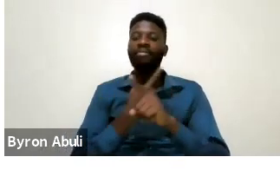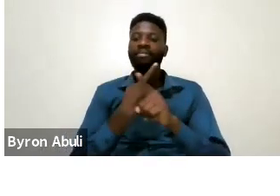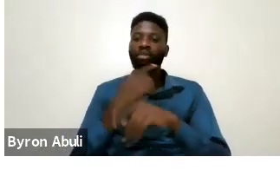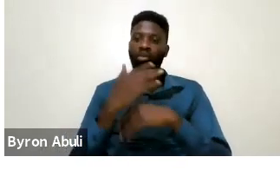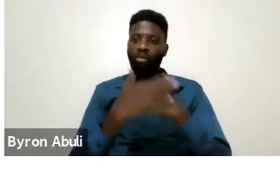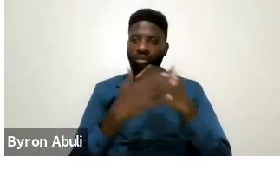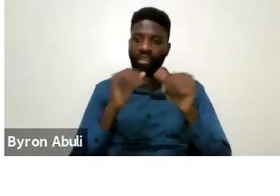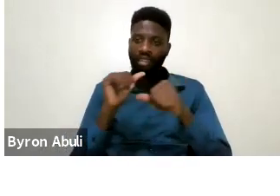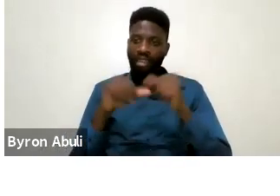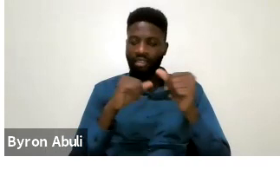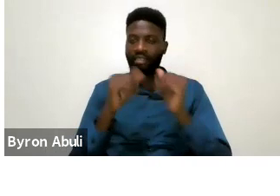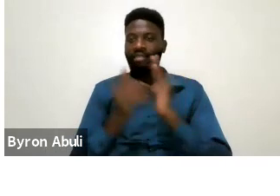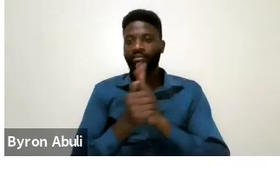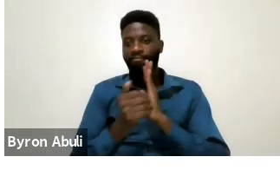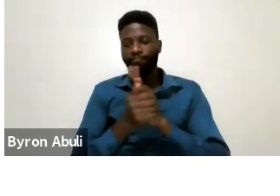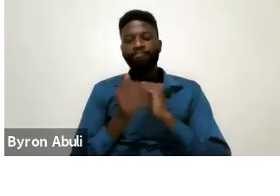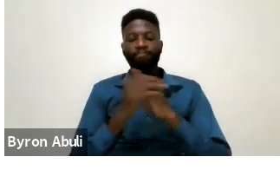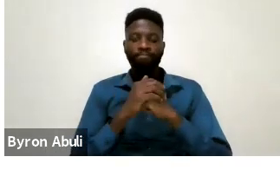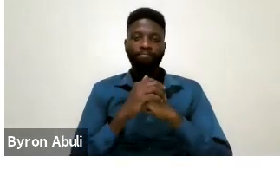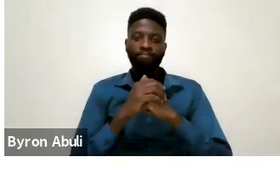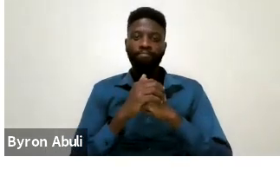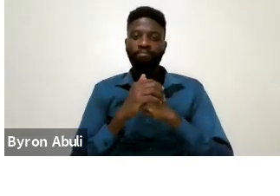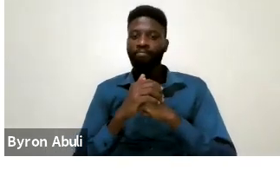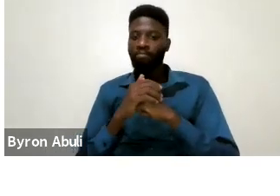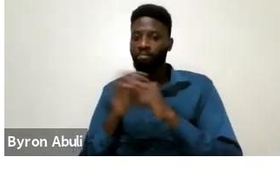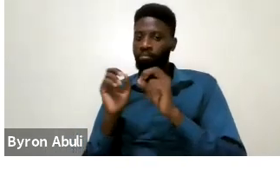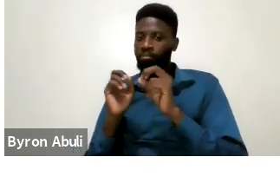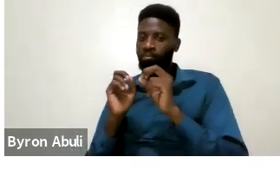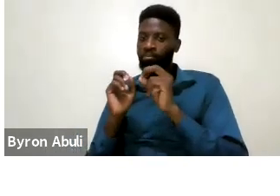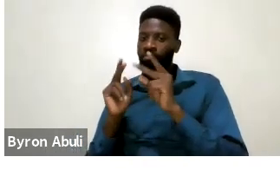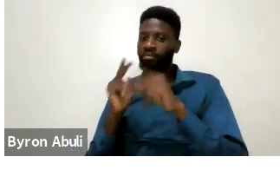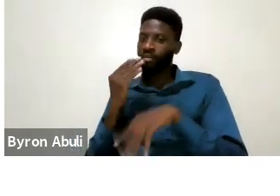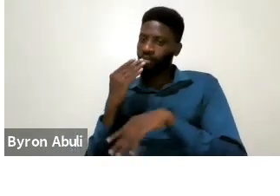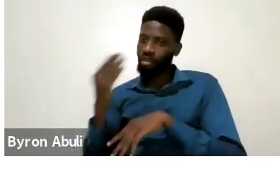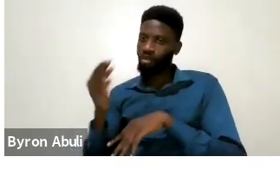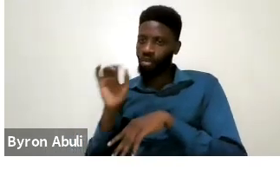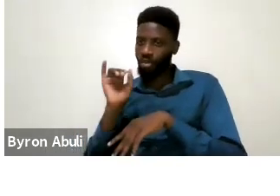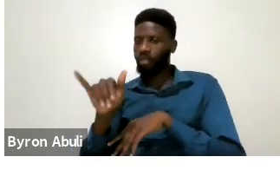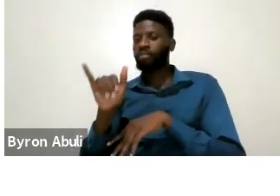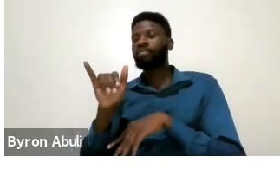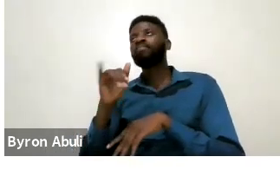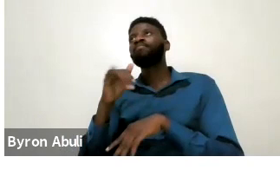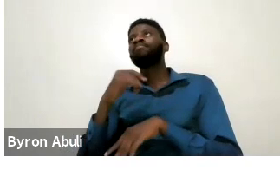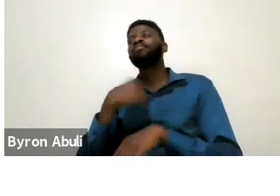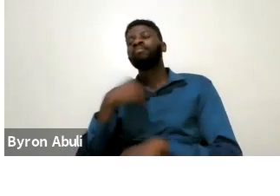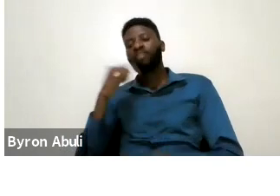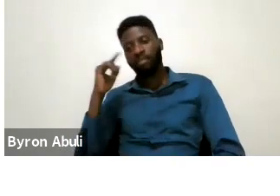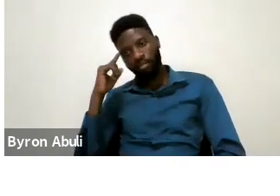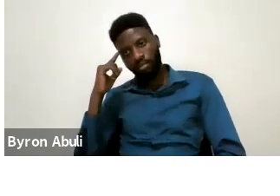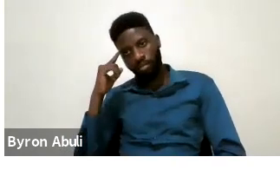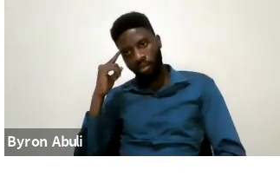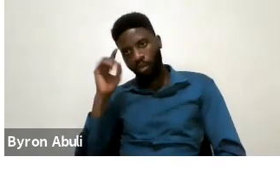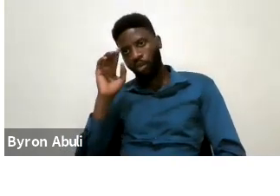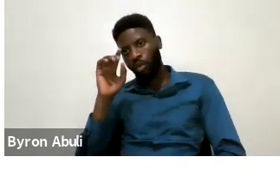case theories. Okay, thank you for that. I think what you've said is